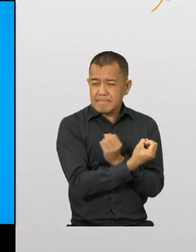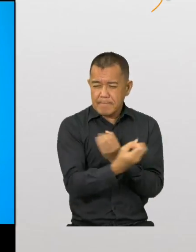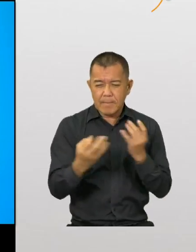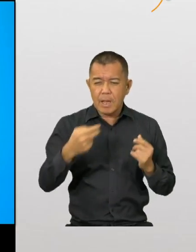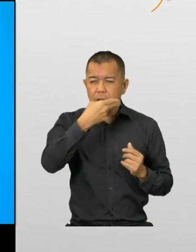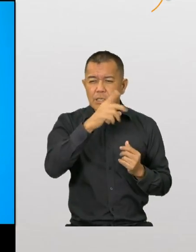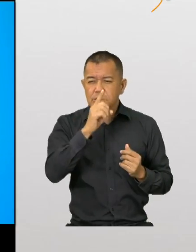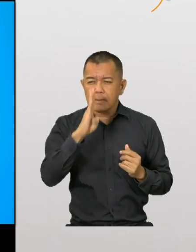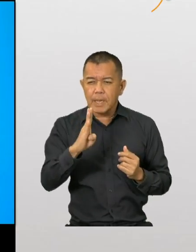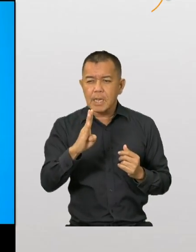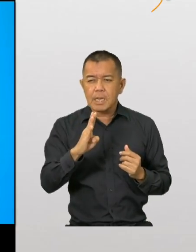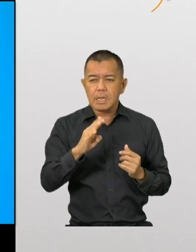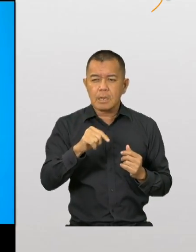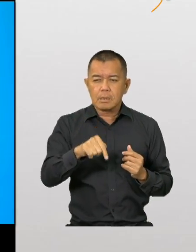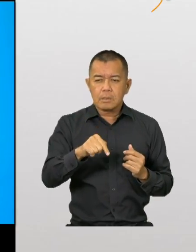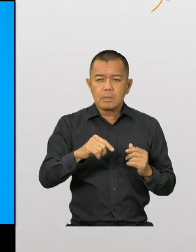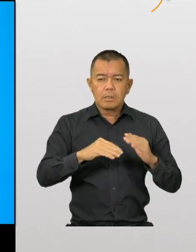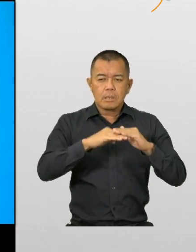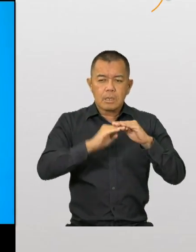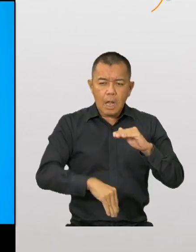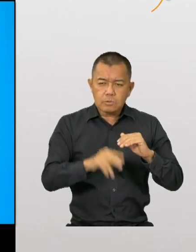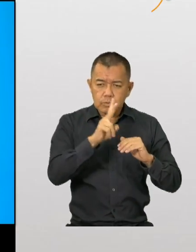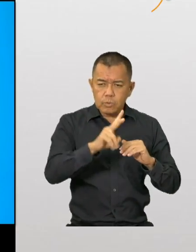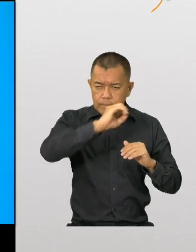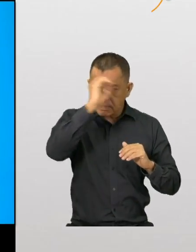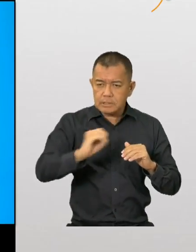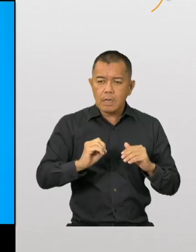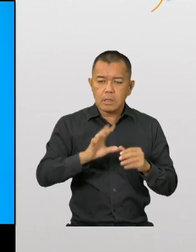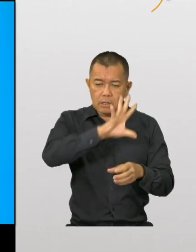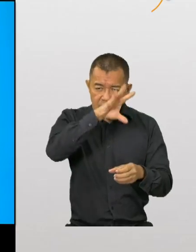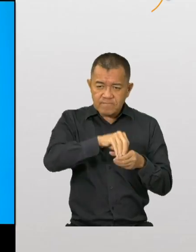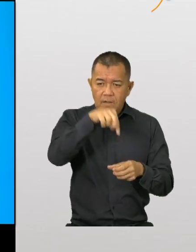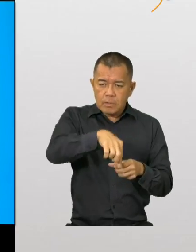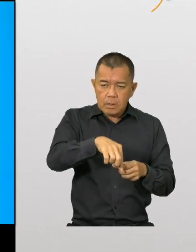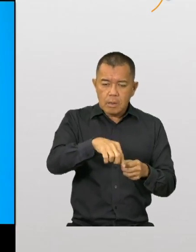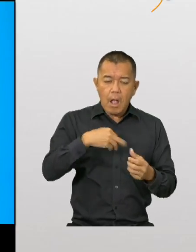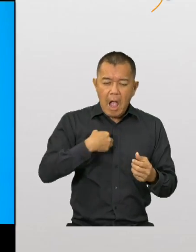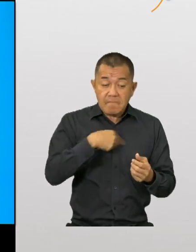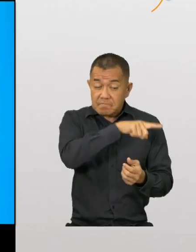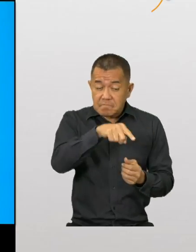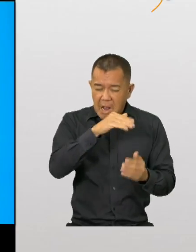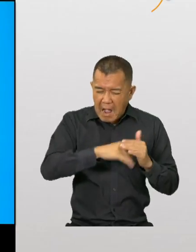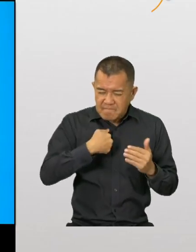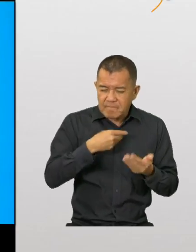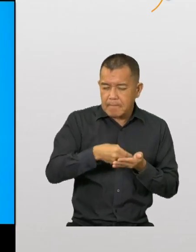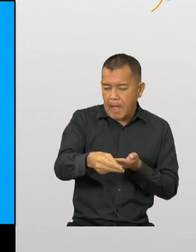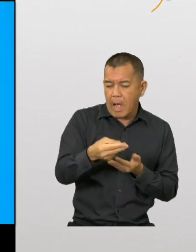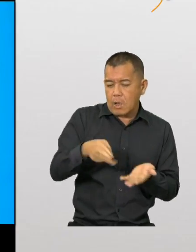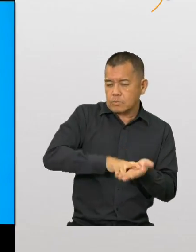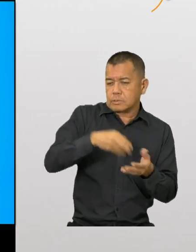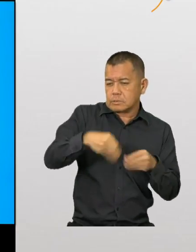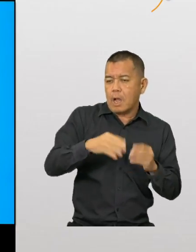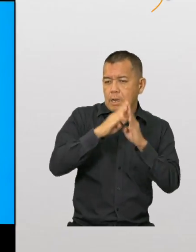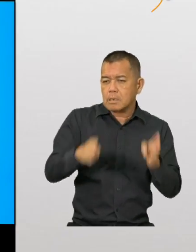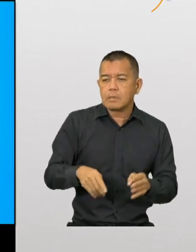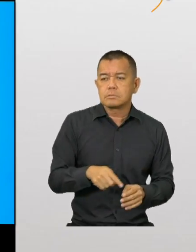less than 2% of households, including those who bought resale flats. So it's not likely to happen to you. It could